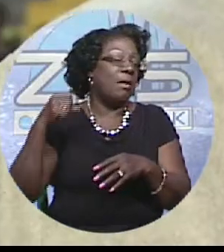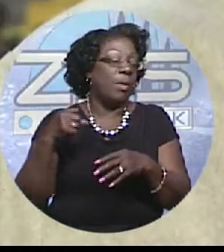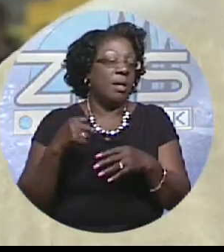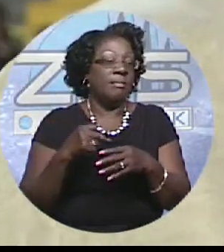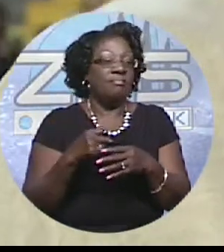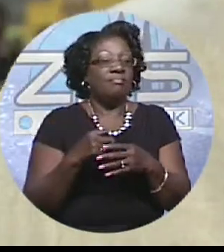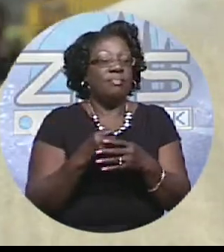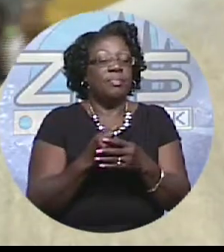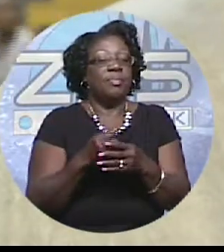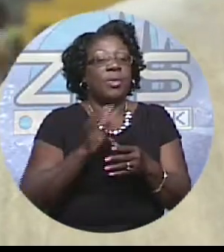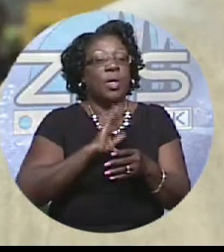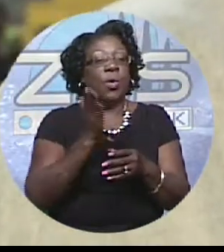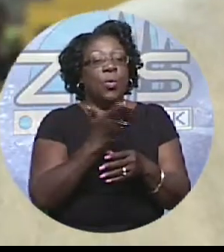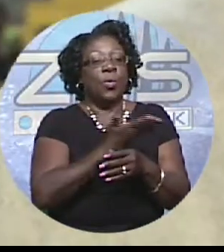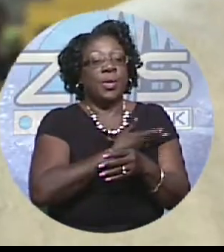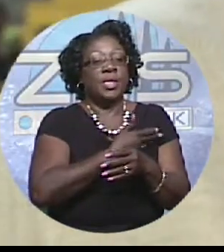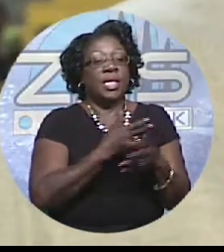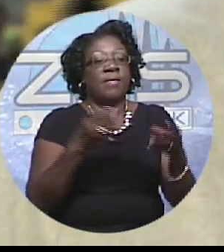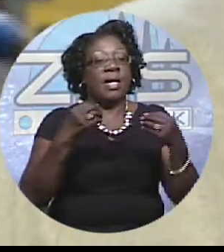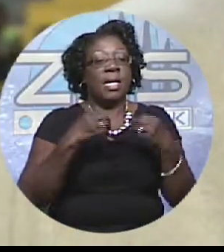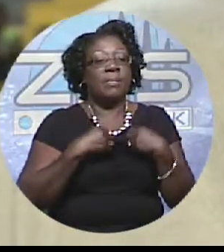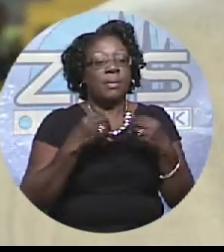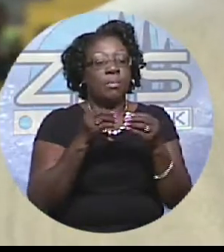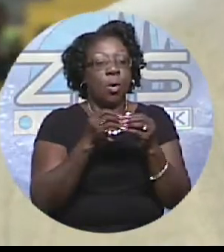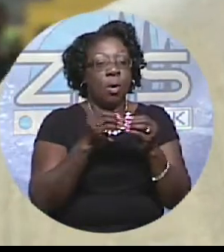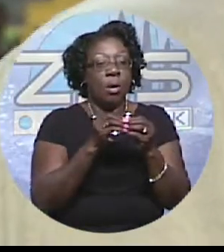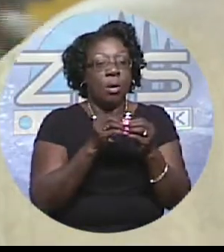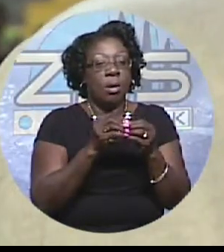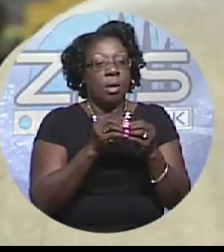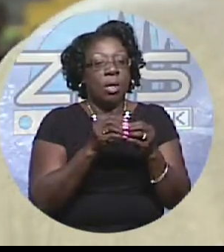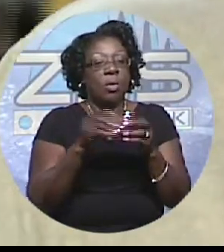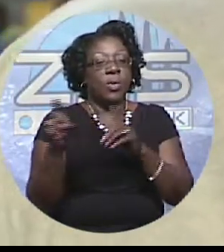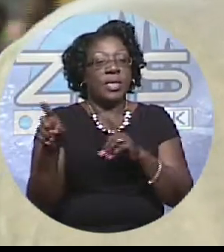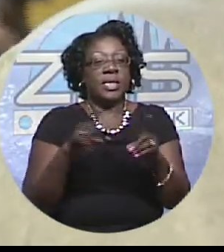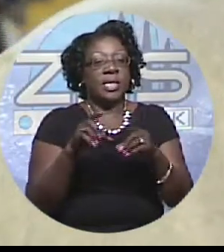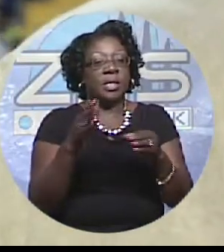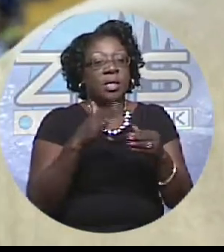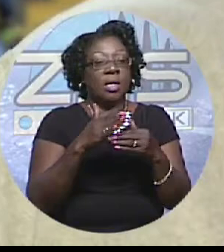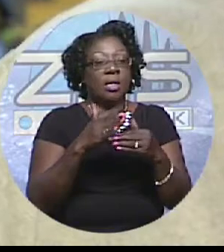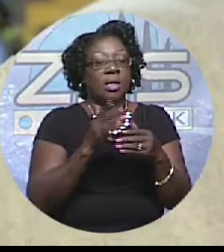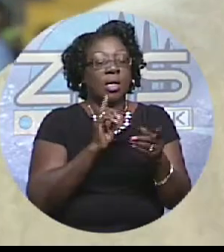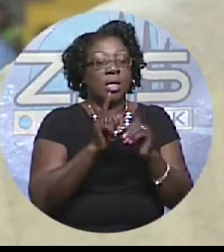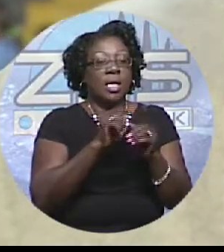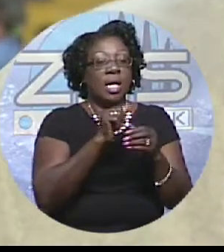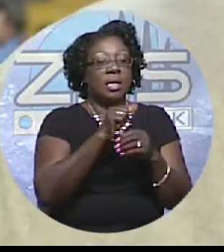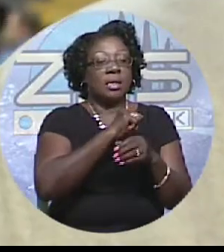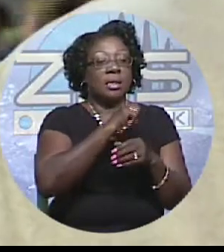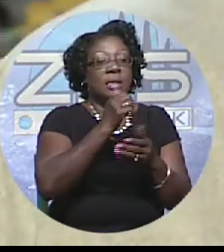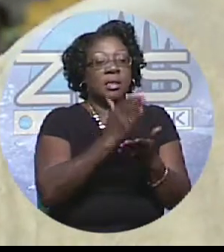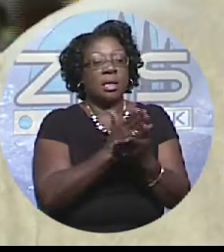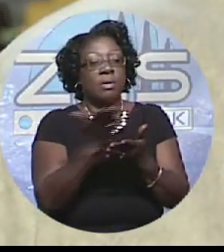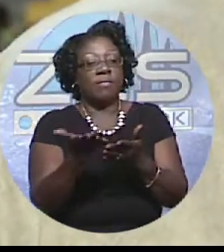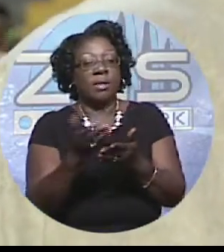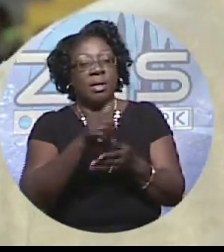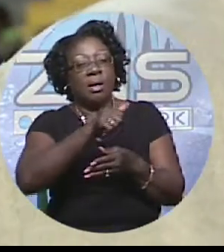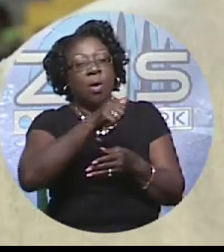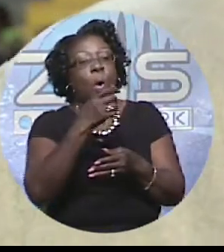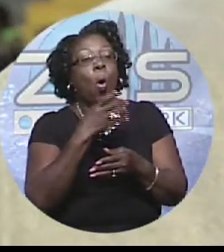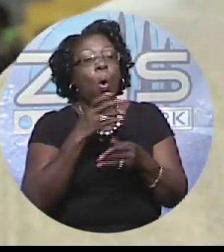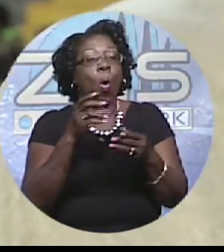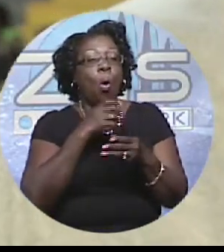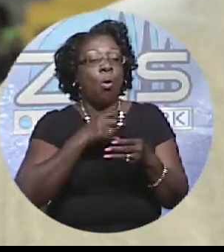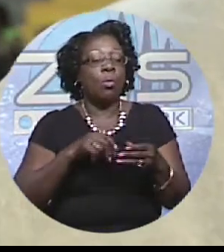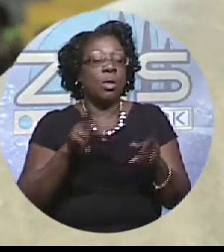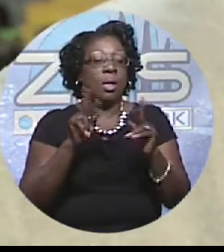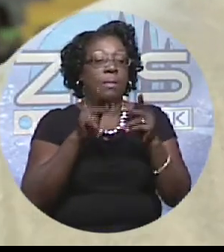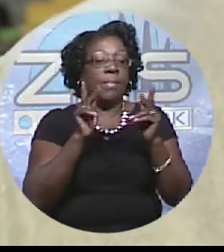that we should have had a little more veteran guards. And we did contact a couple of the veteran guards, but they were a little busy, so they weren't